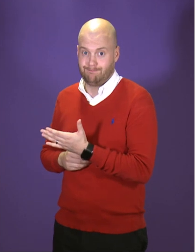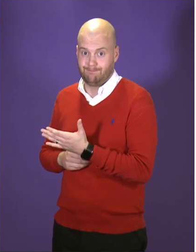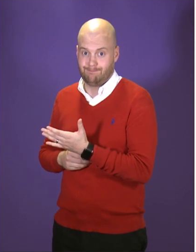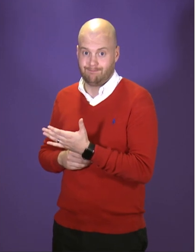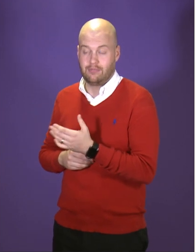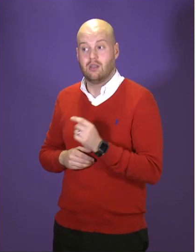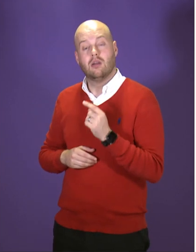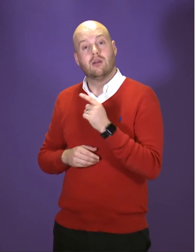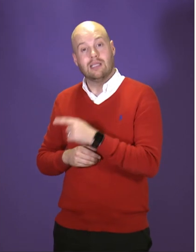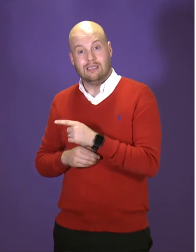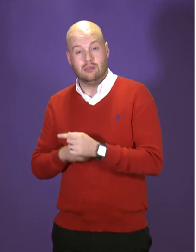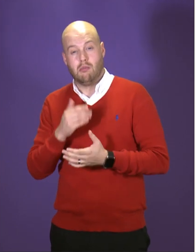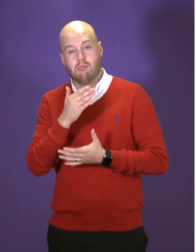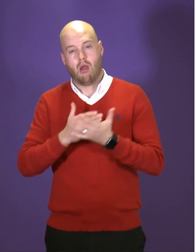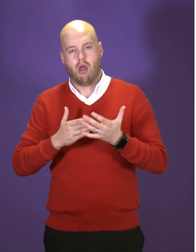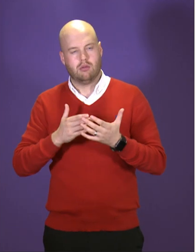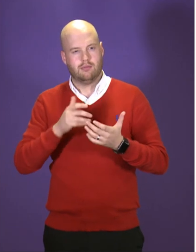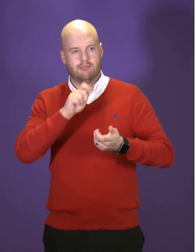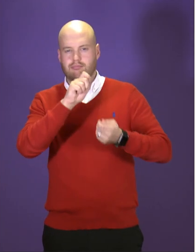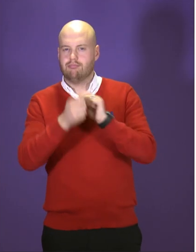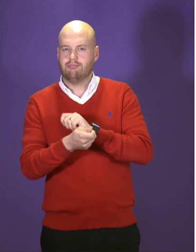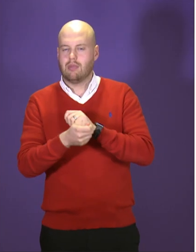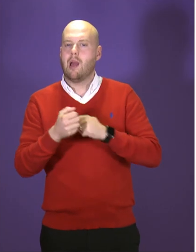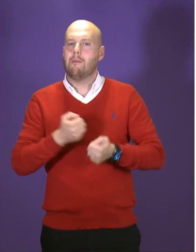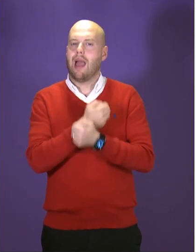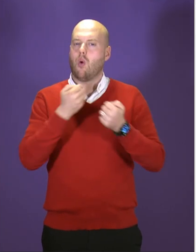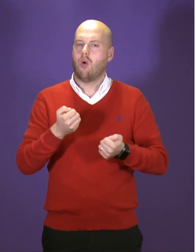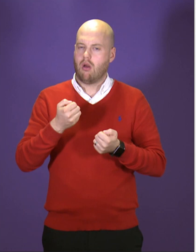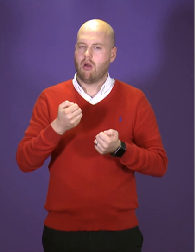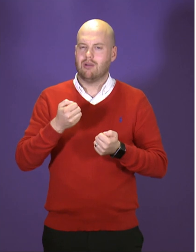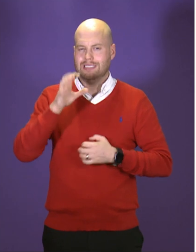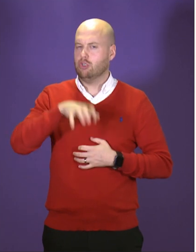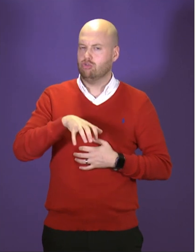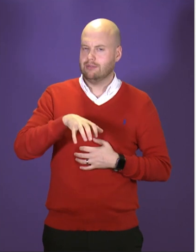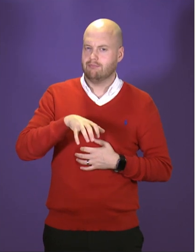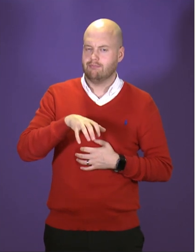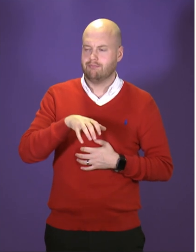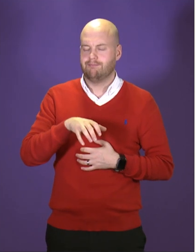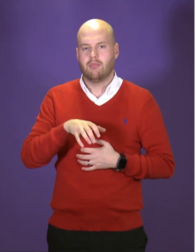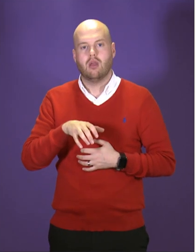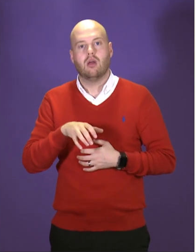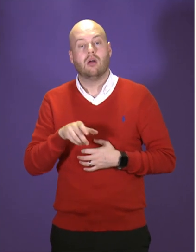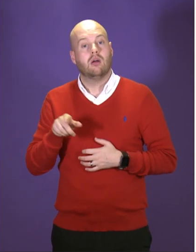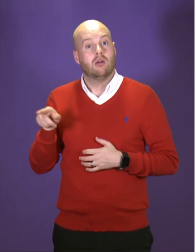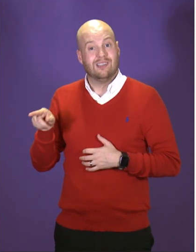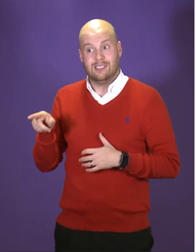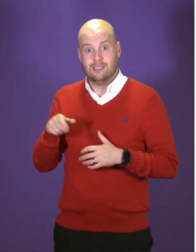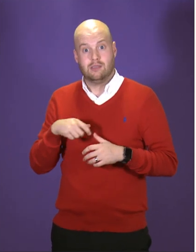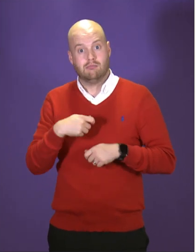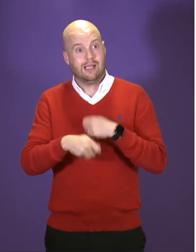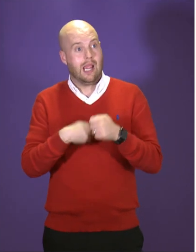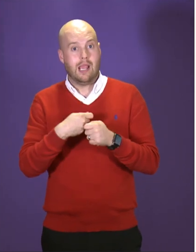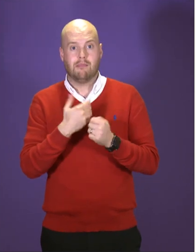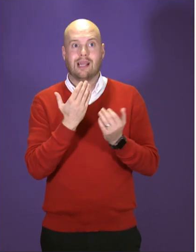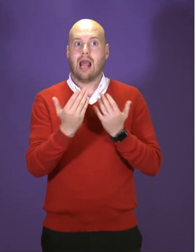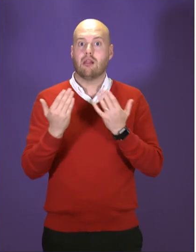station on the Thames in a previously rather deserted part of Southwark, which became a gallery of